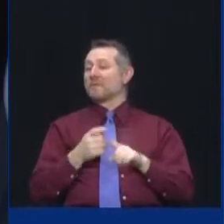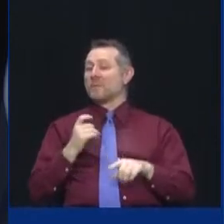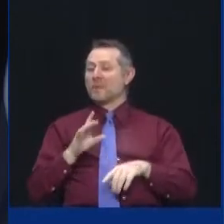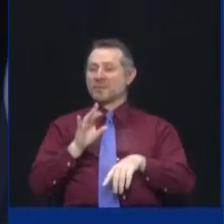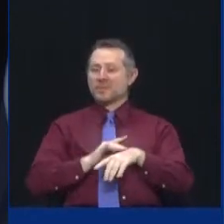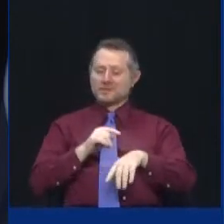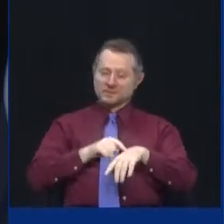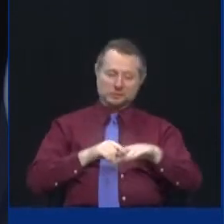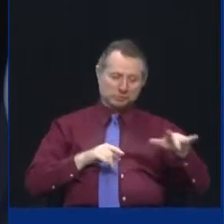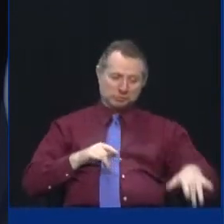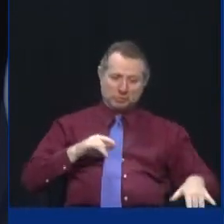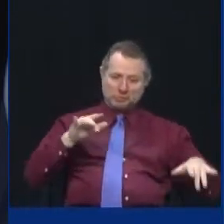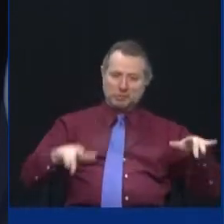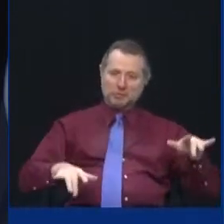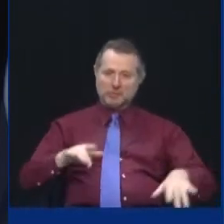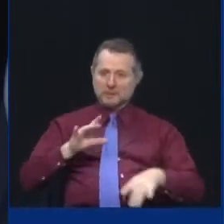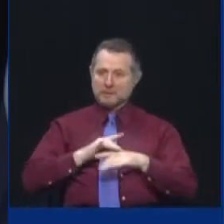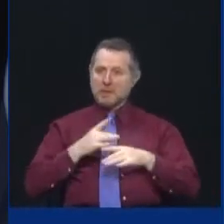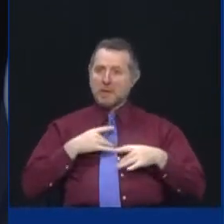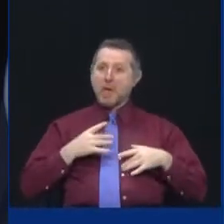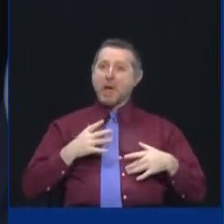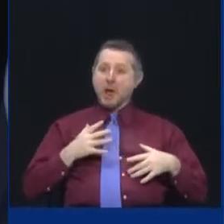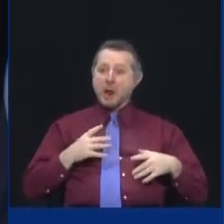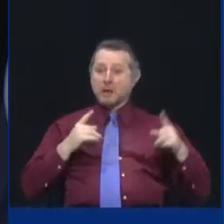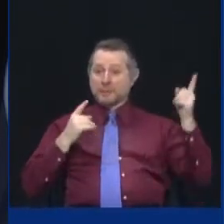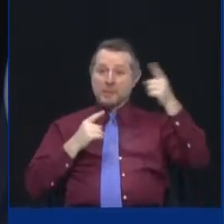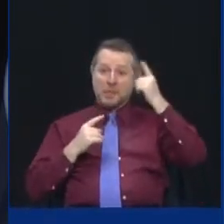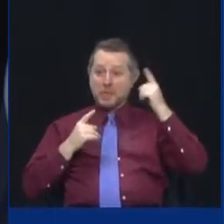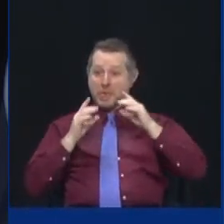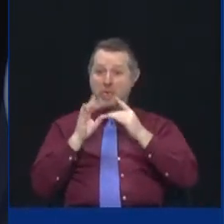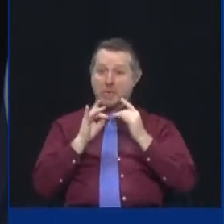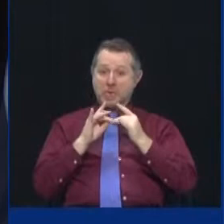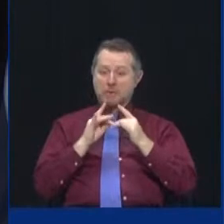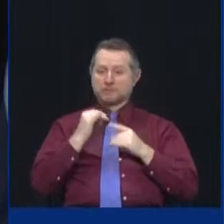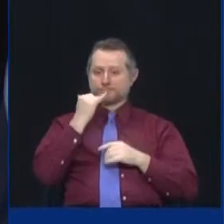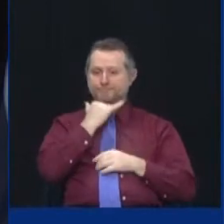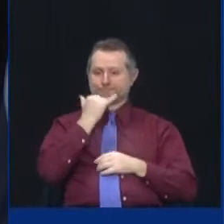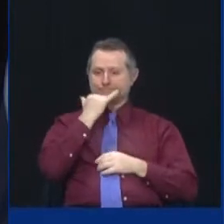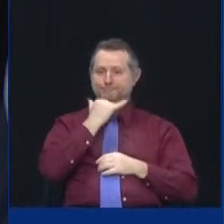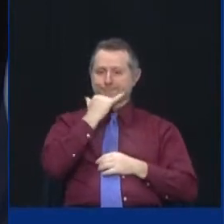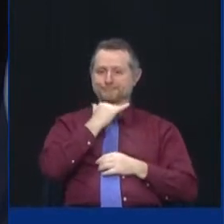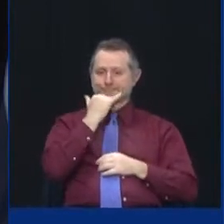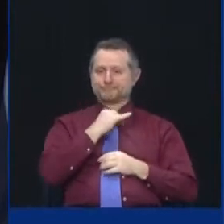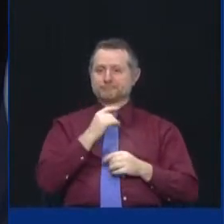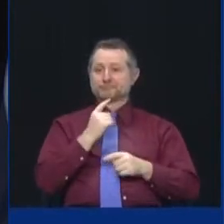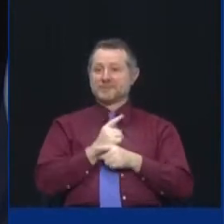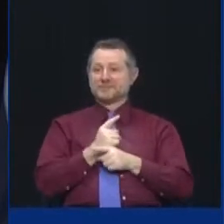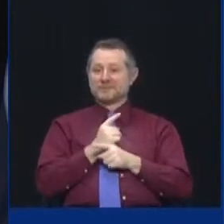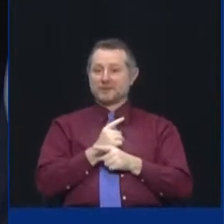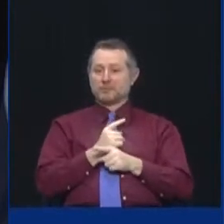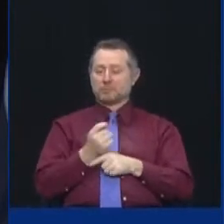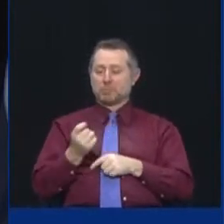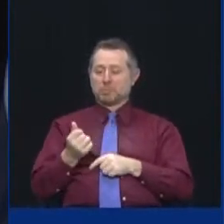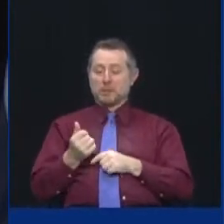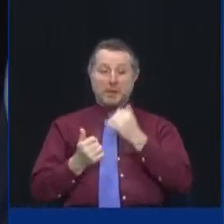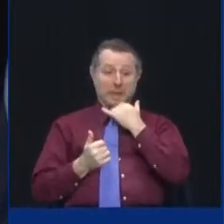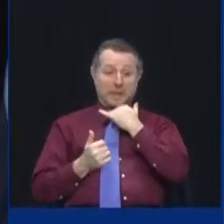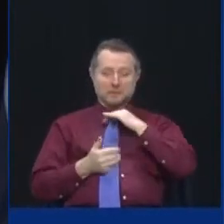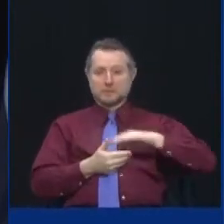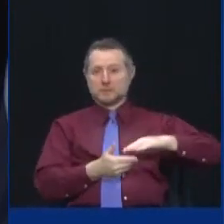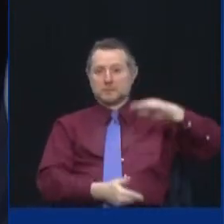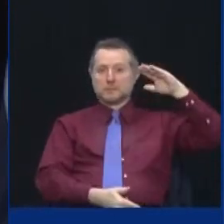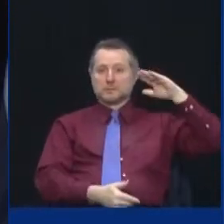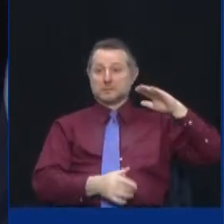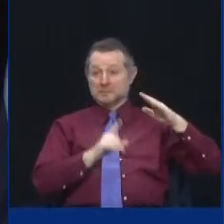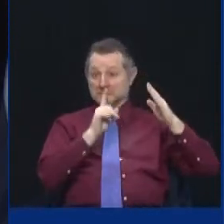wrong more than they've been right. So it's not a criticism, it's just a fact. So